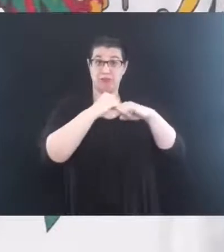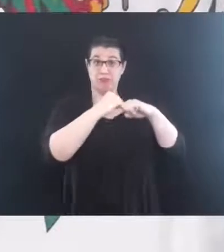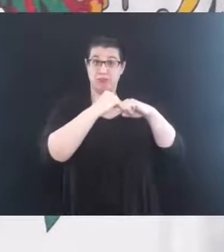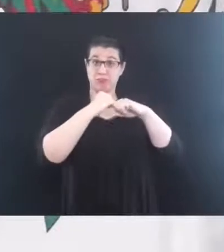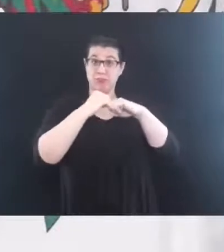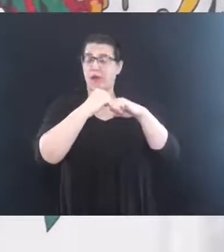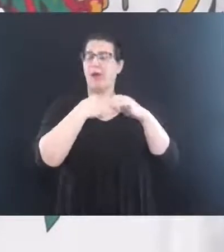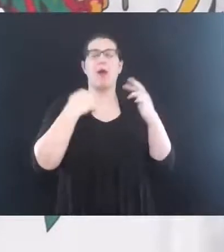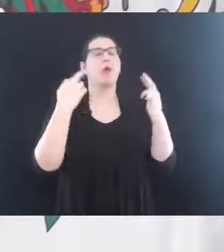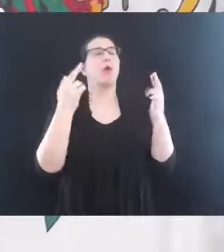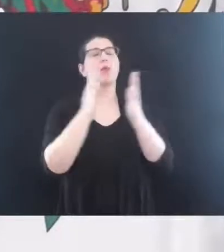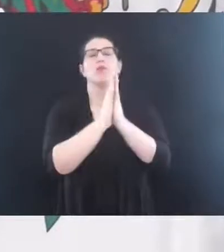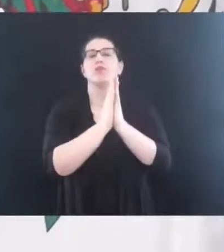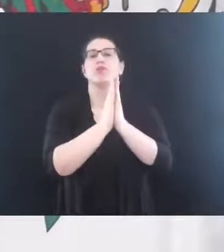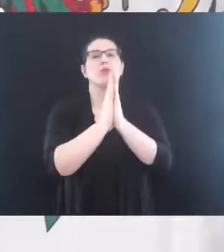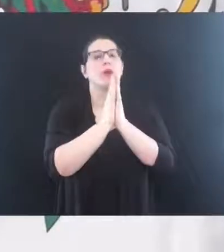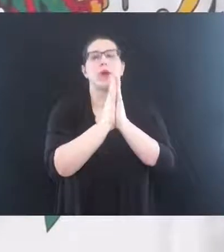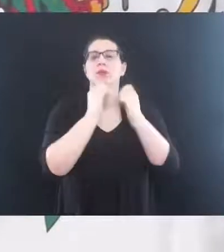do.